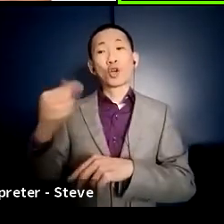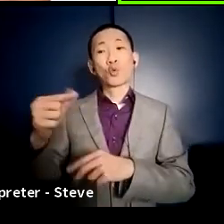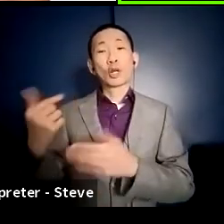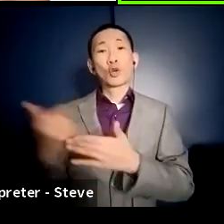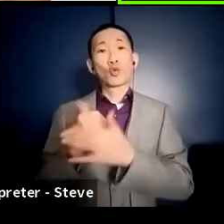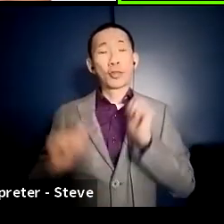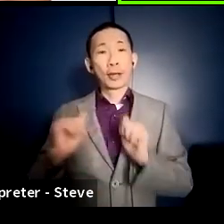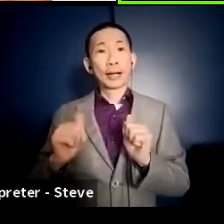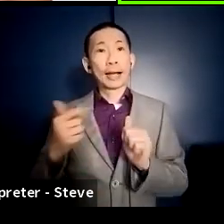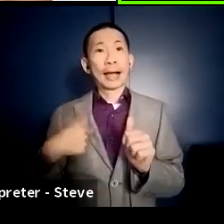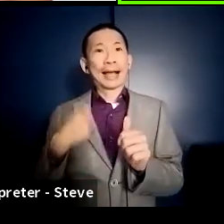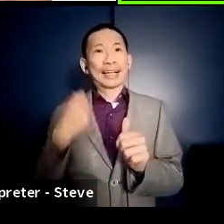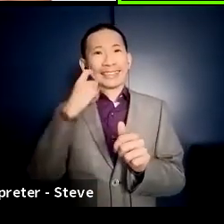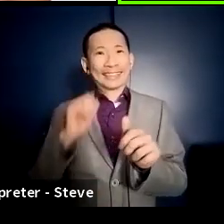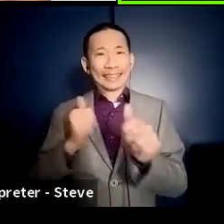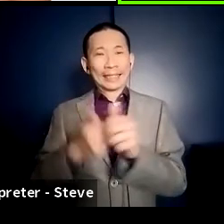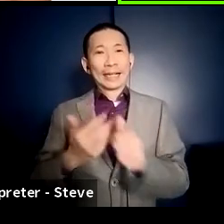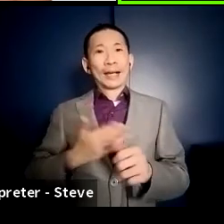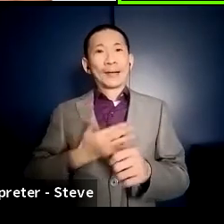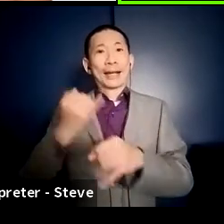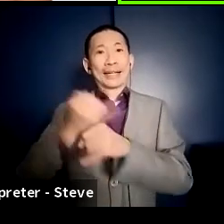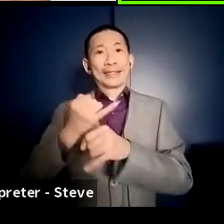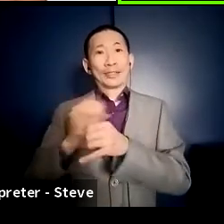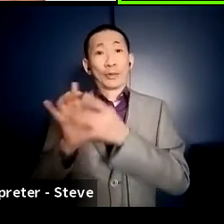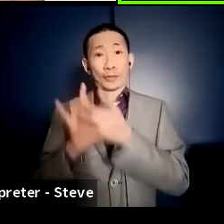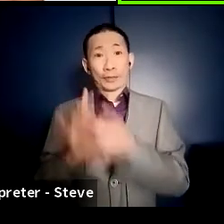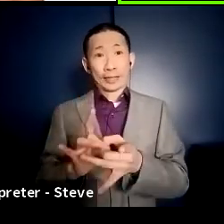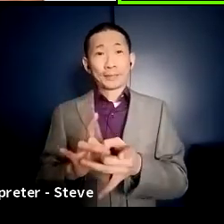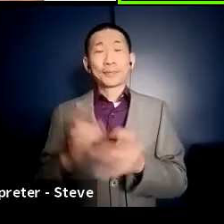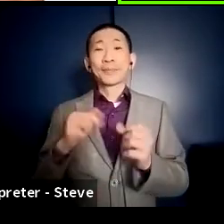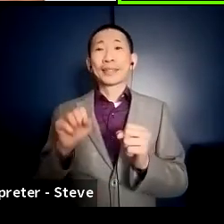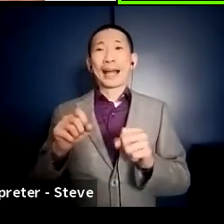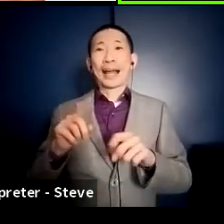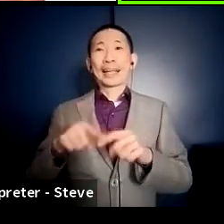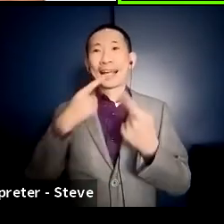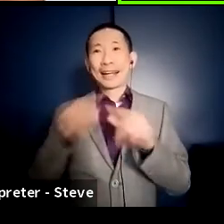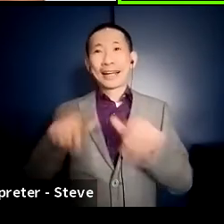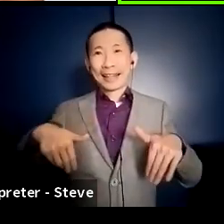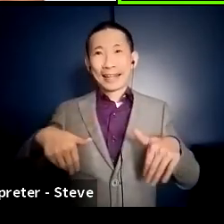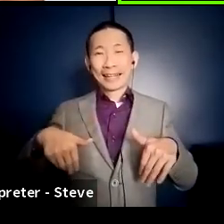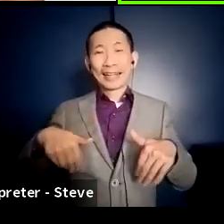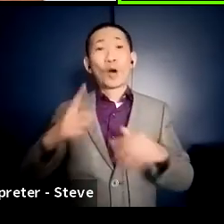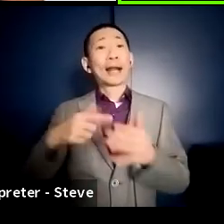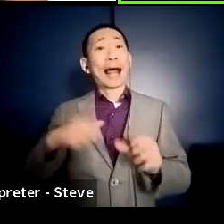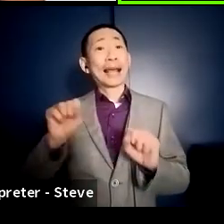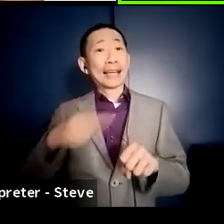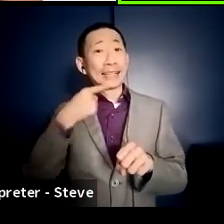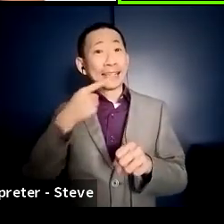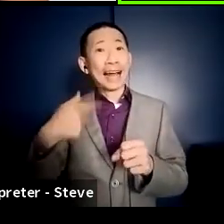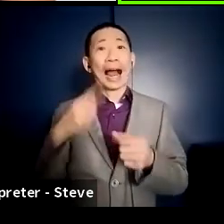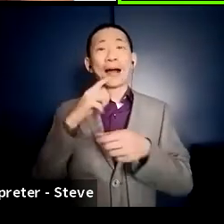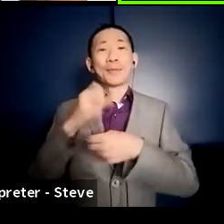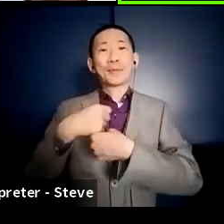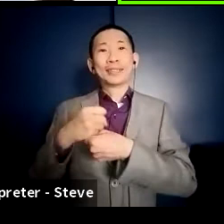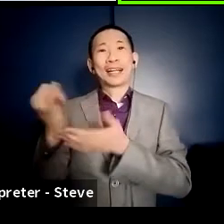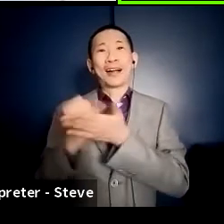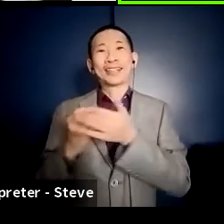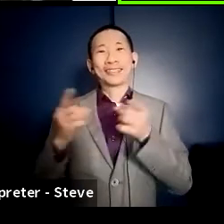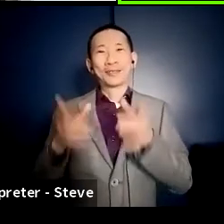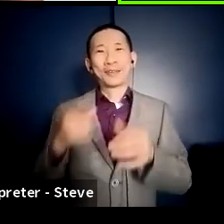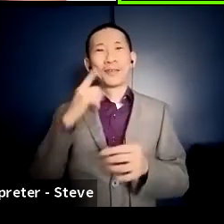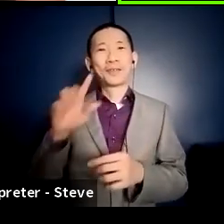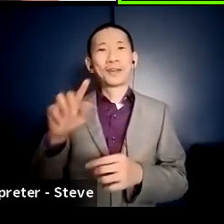I updated my institutional affiliations, and I can't announce that yet. So, what I can announce is that I'm the producing artistic director of